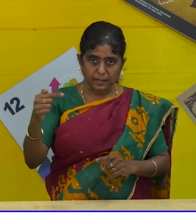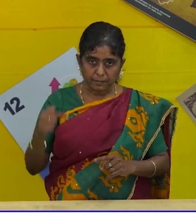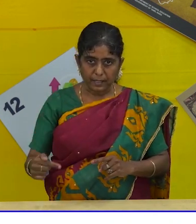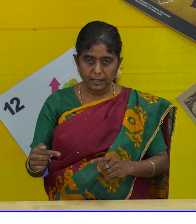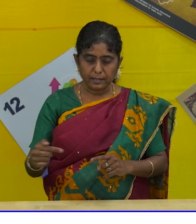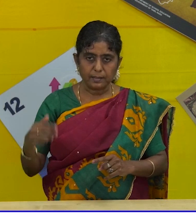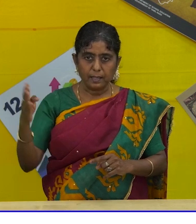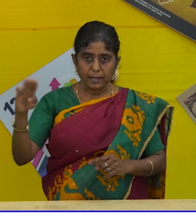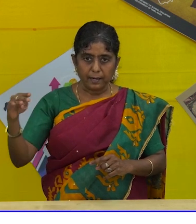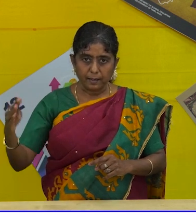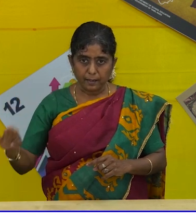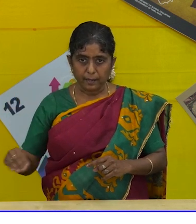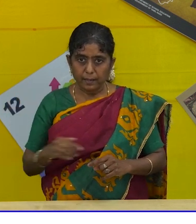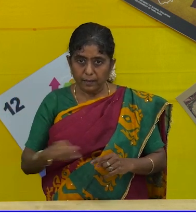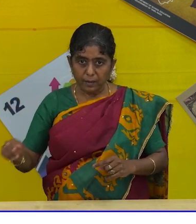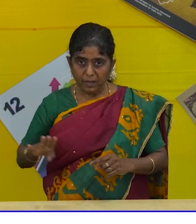9 is minus 4.